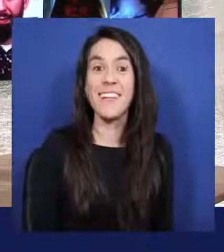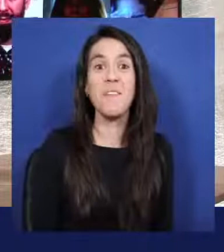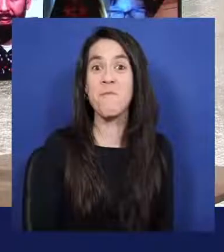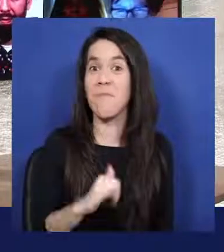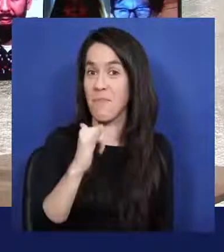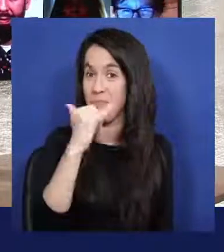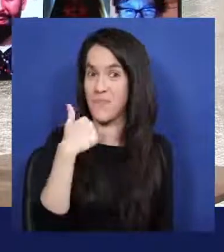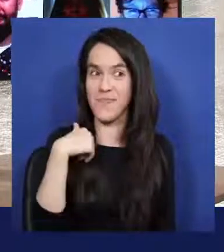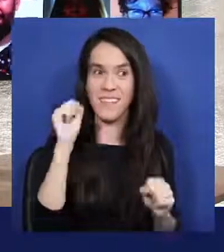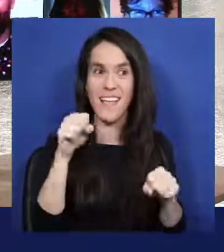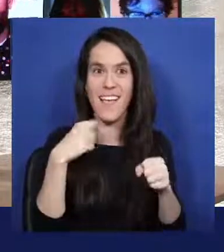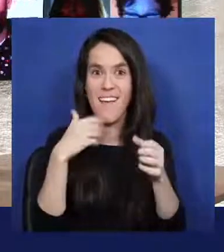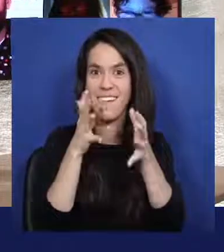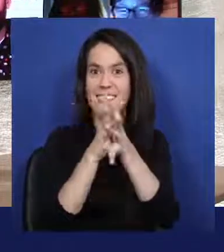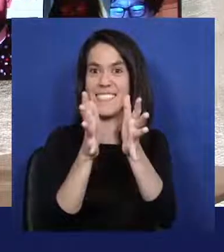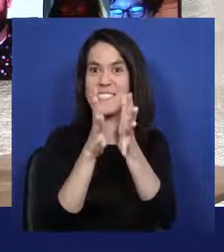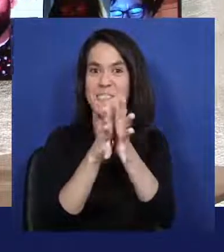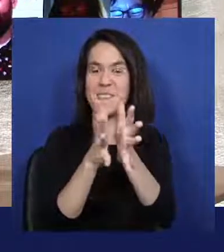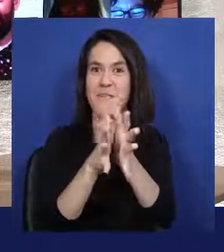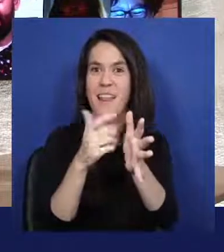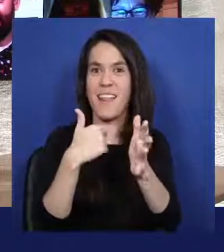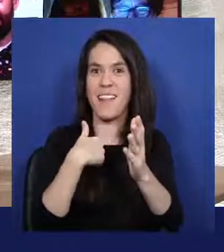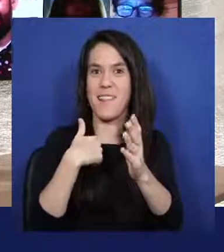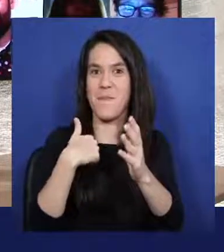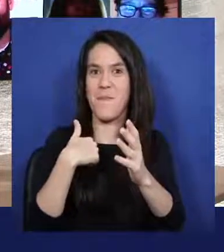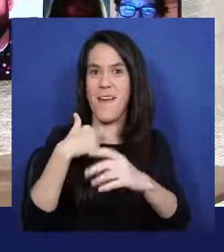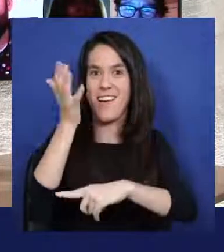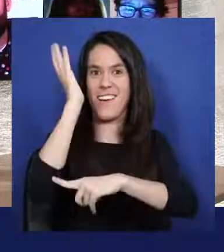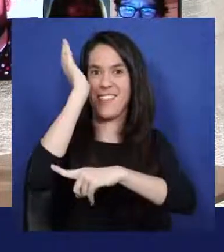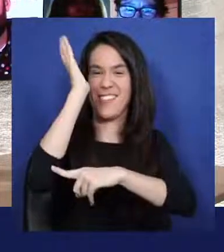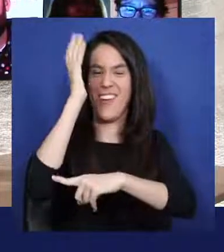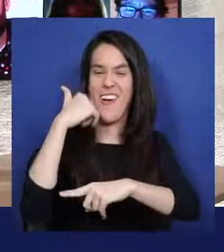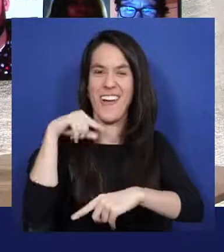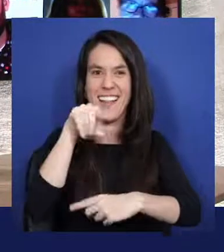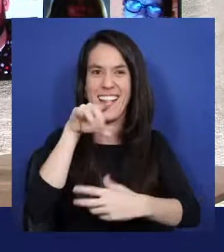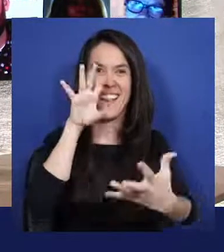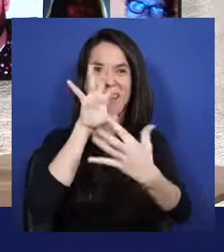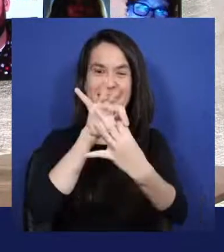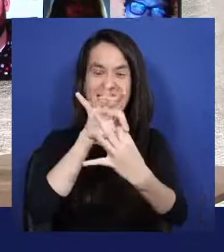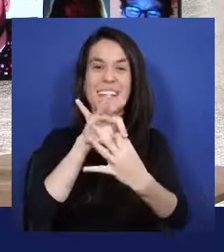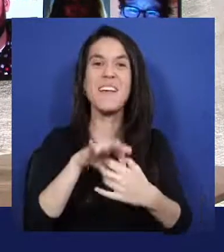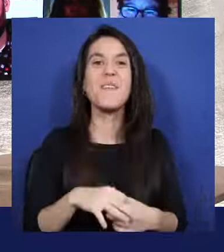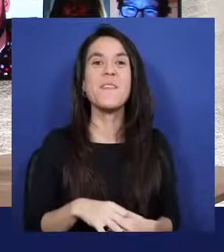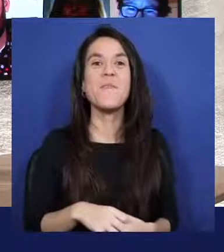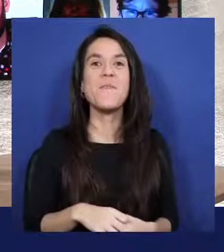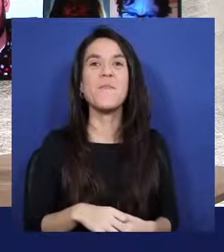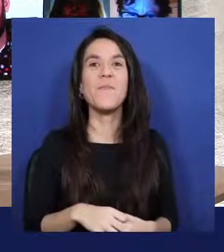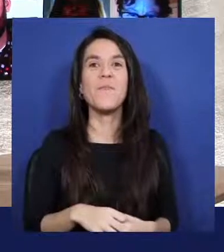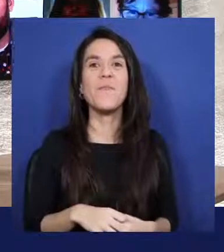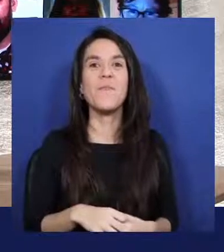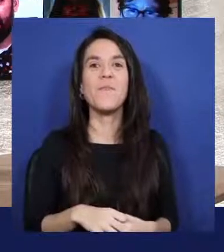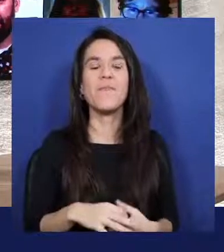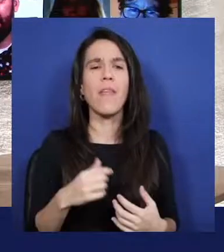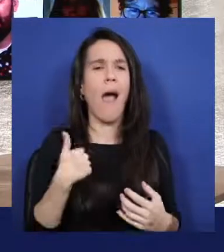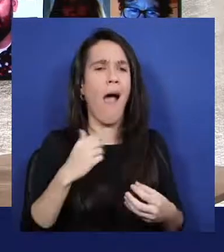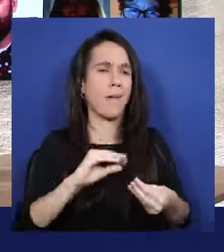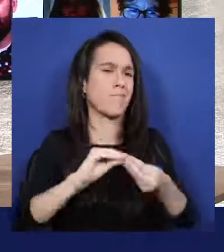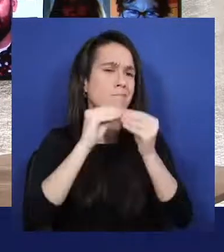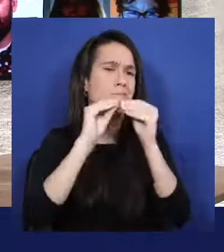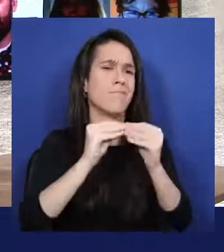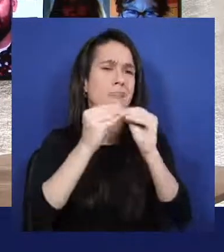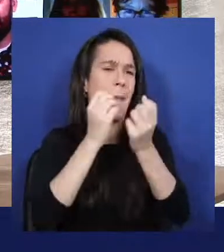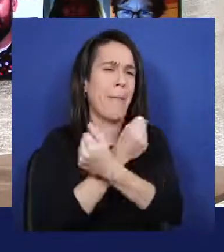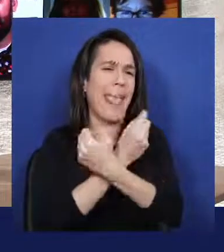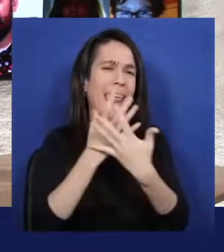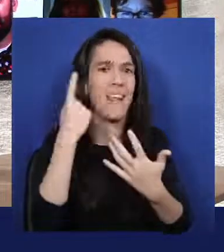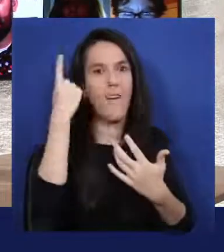prior, women, to start in or AI whole and prior data thought analysis. that I think if stuff. you, I'm really Can you tell us making a little things bit for about the learning starters, curve so people that's